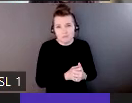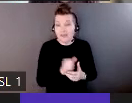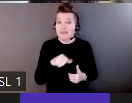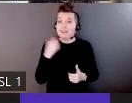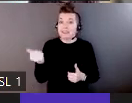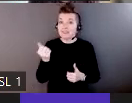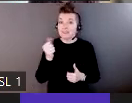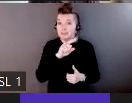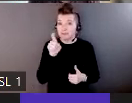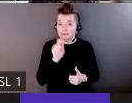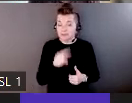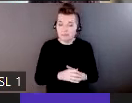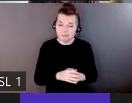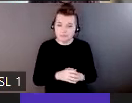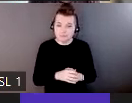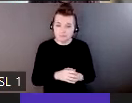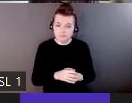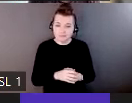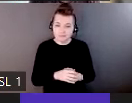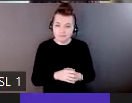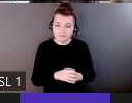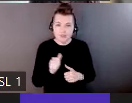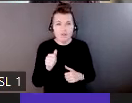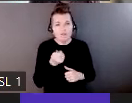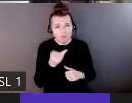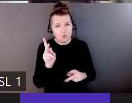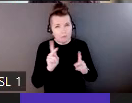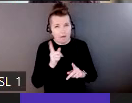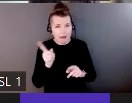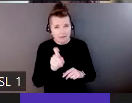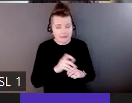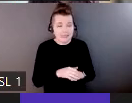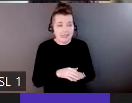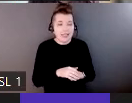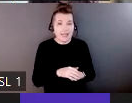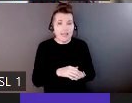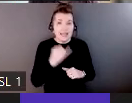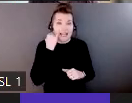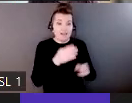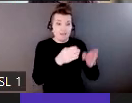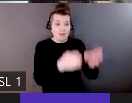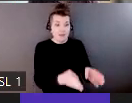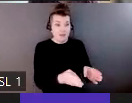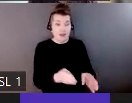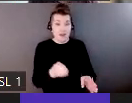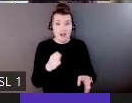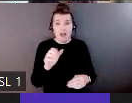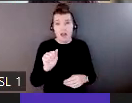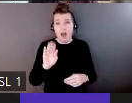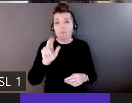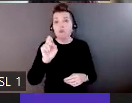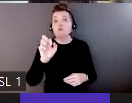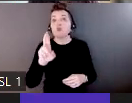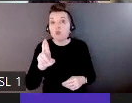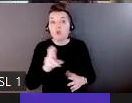asked, Mike, in your experience, when you've seen the abuser that has been charged, it's been proven they have